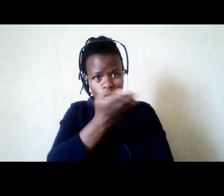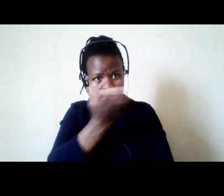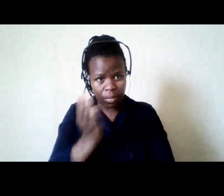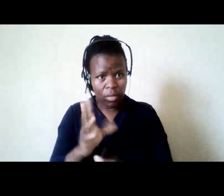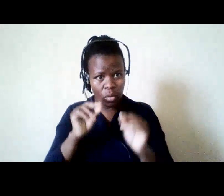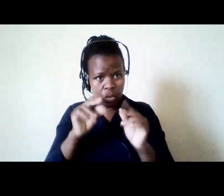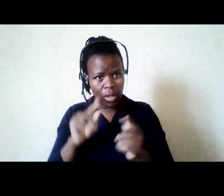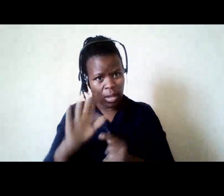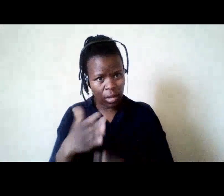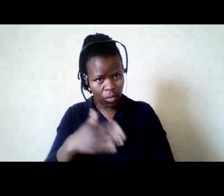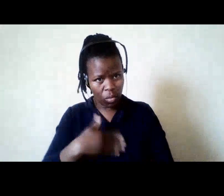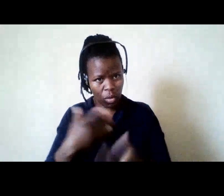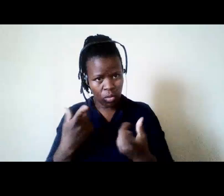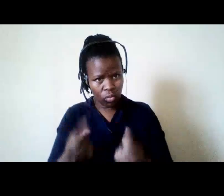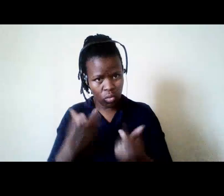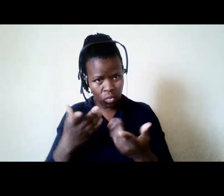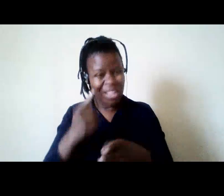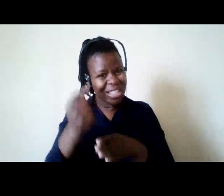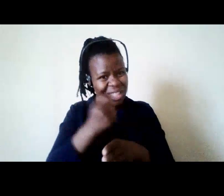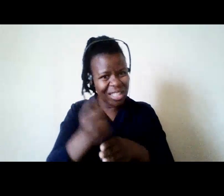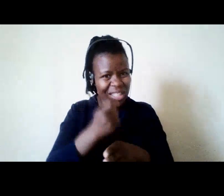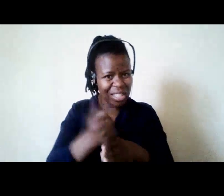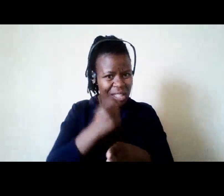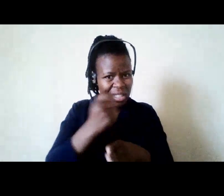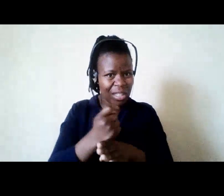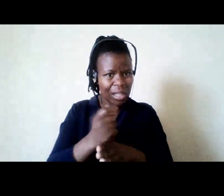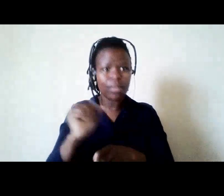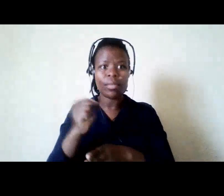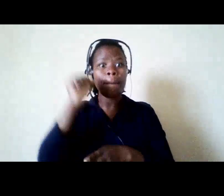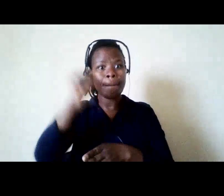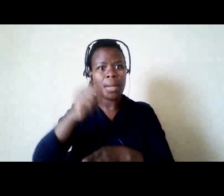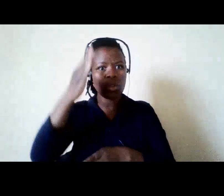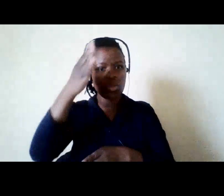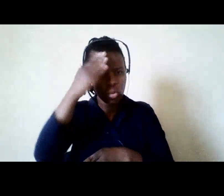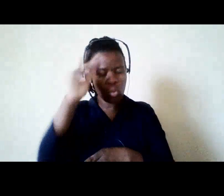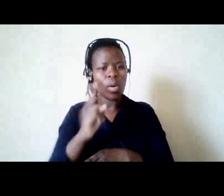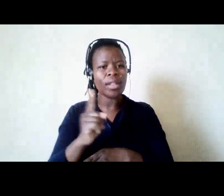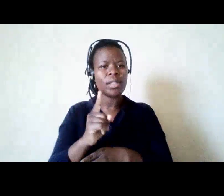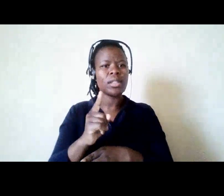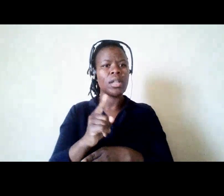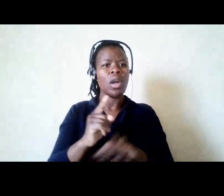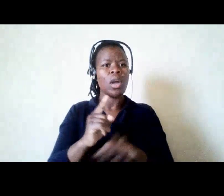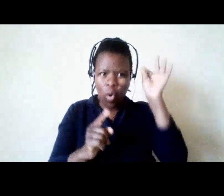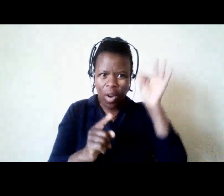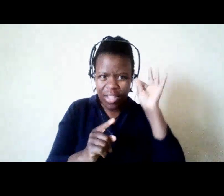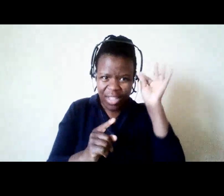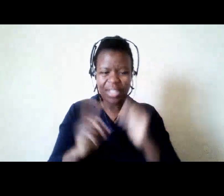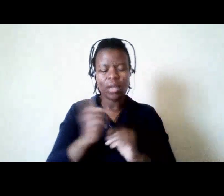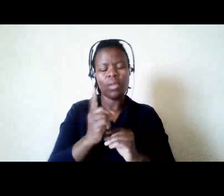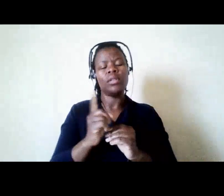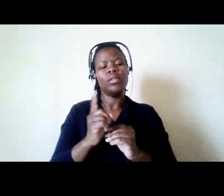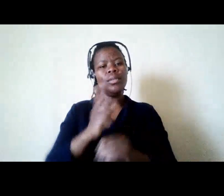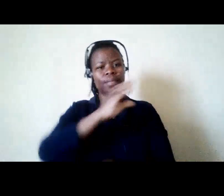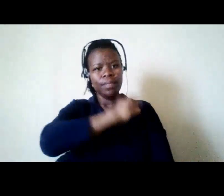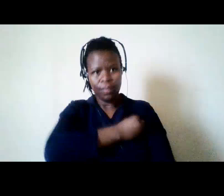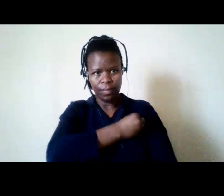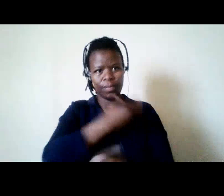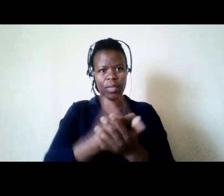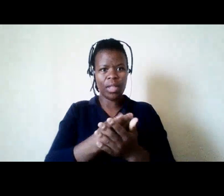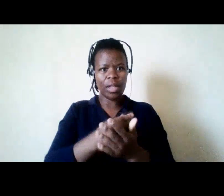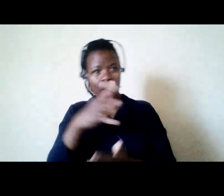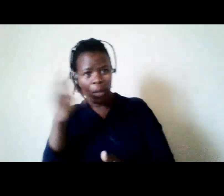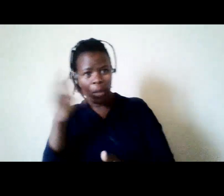then I'm not doing the training. You have to know the context of disability so that when I leave, the inclusion does not stop. You